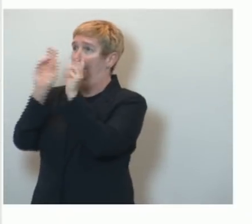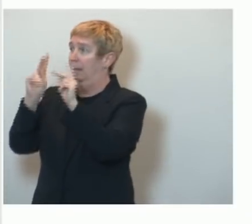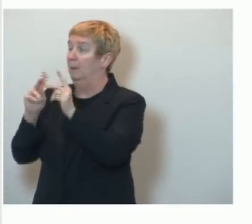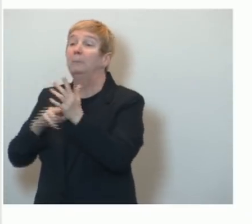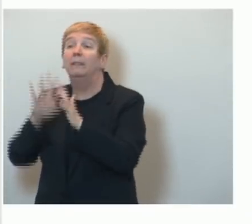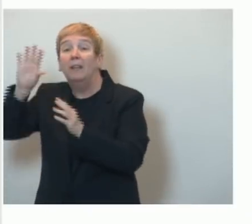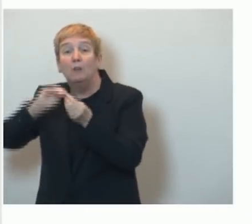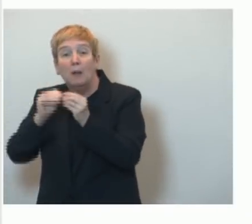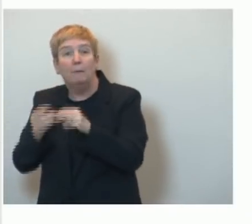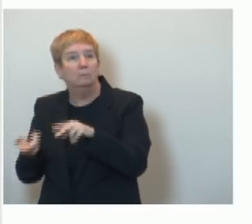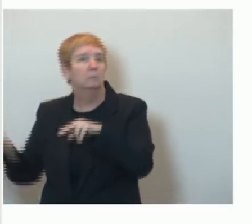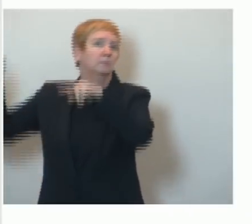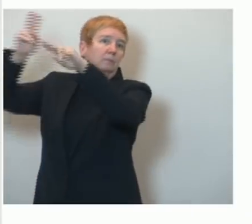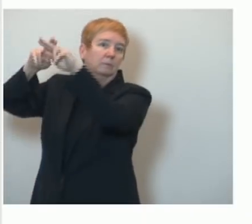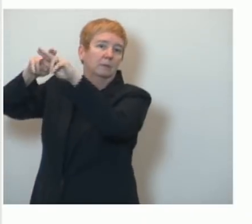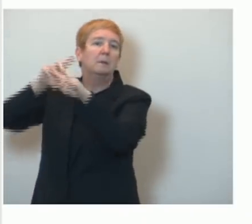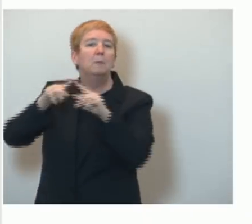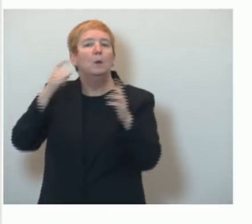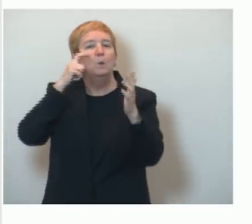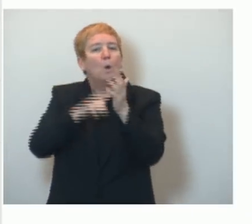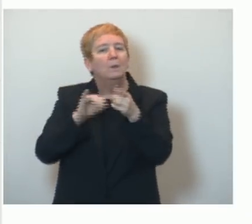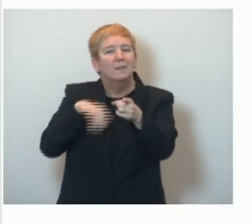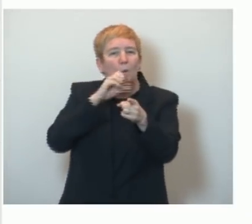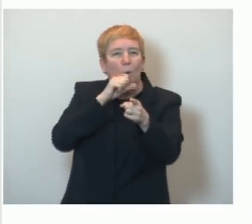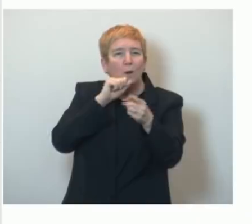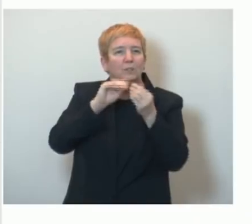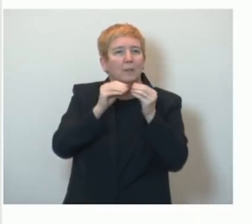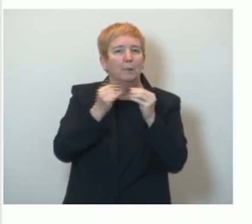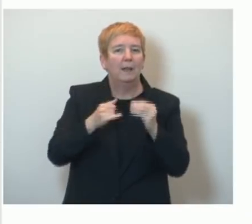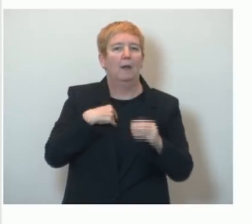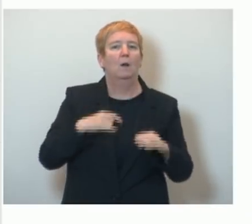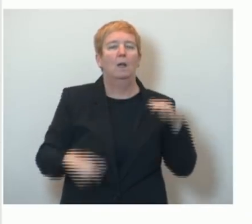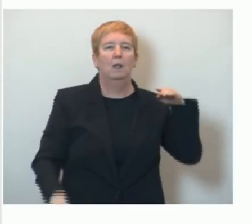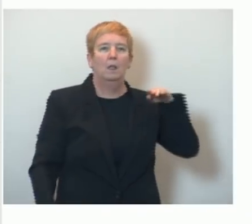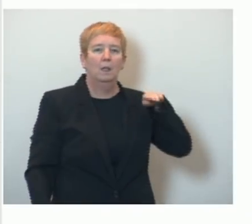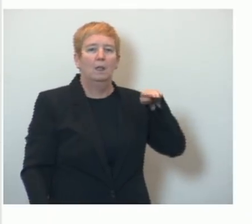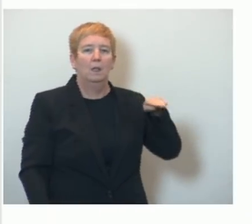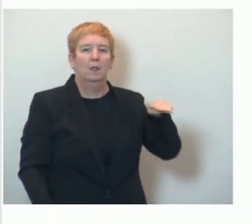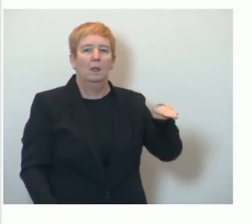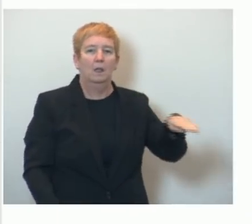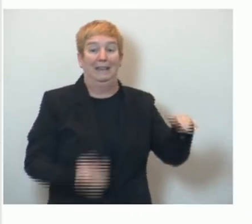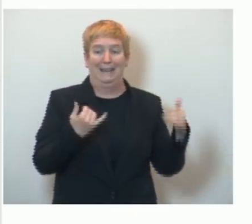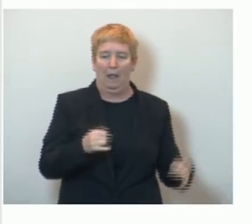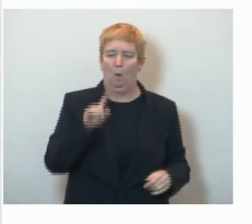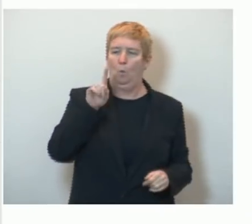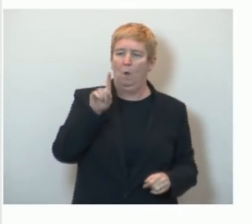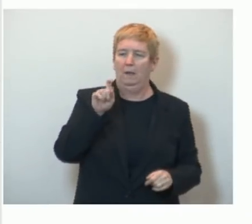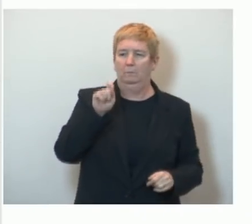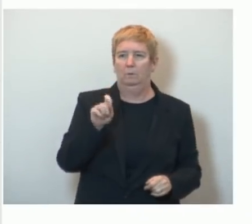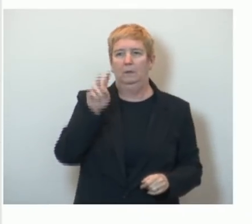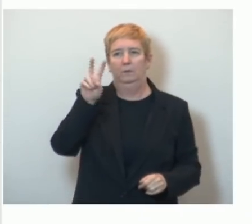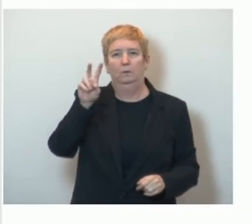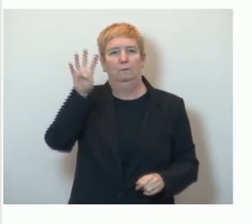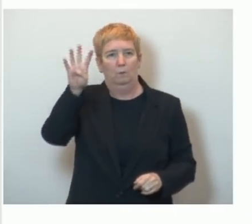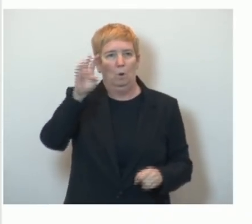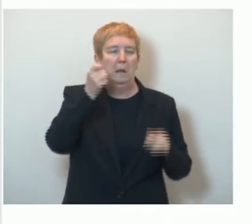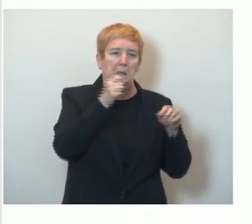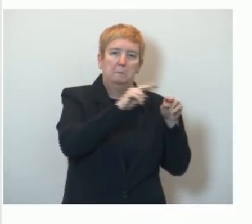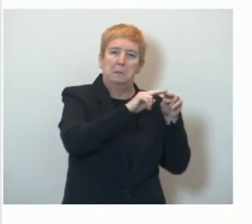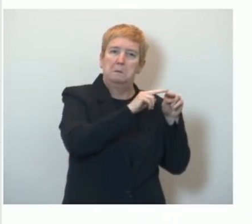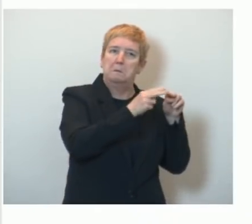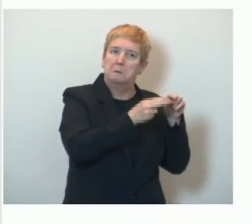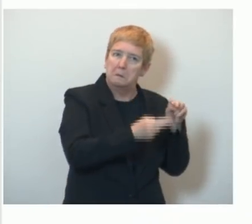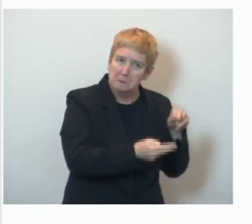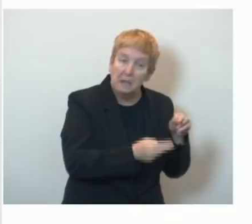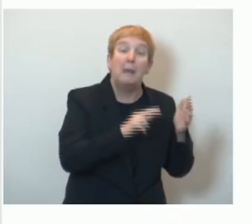line, it's gradually coming down, and we're actually down to 1.24 statewide. So just to repeat,